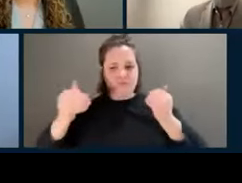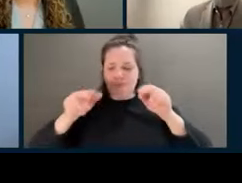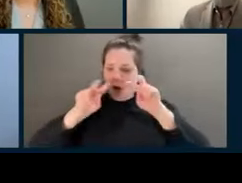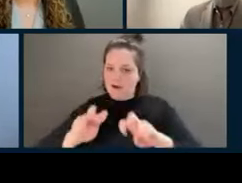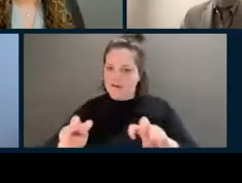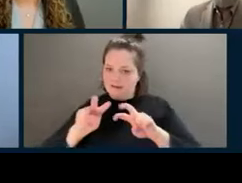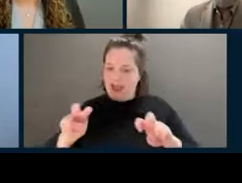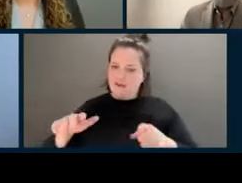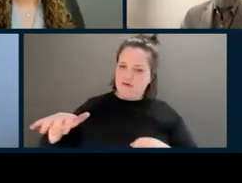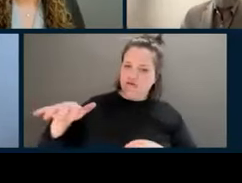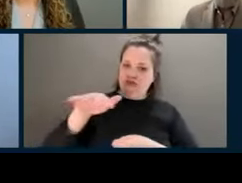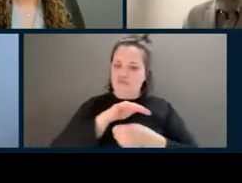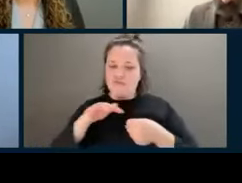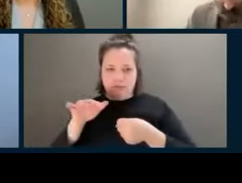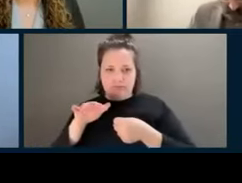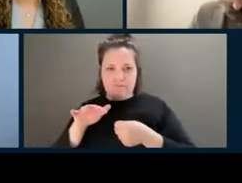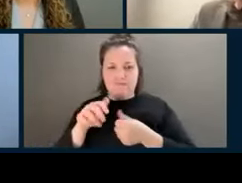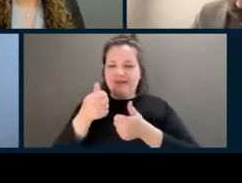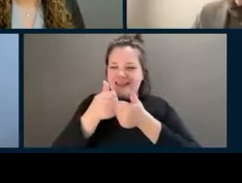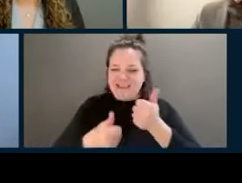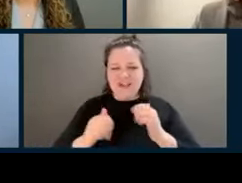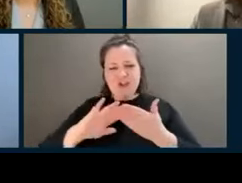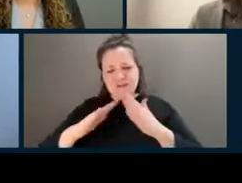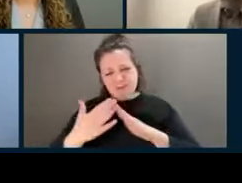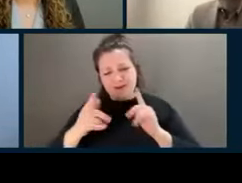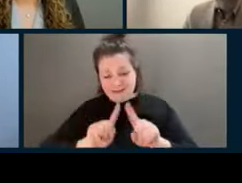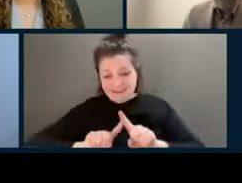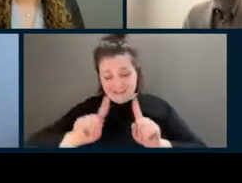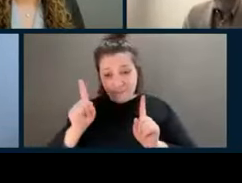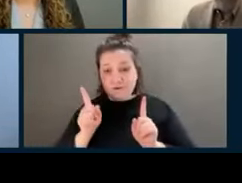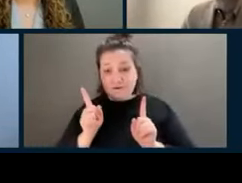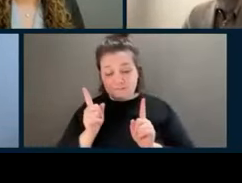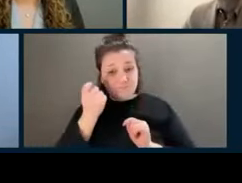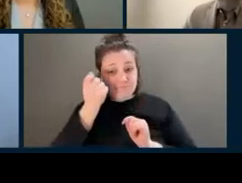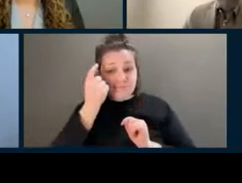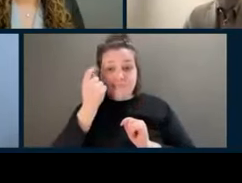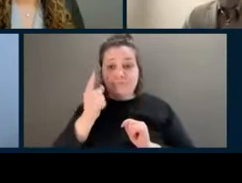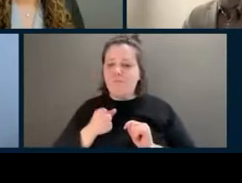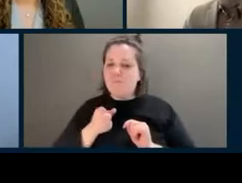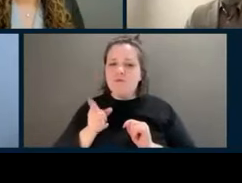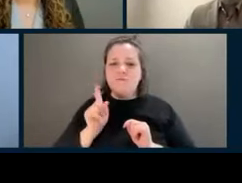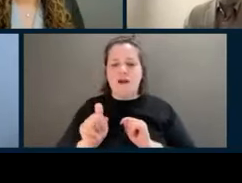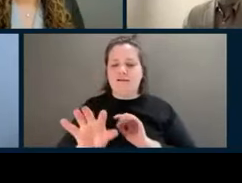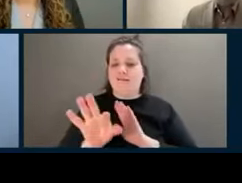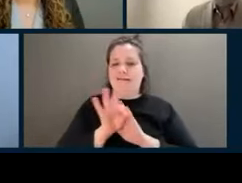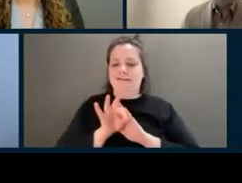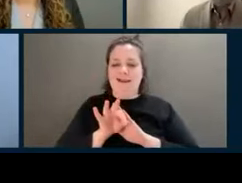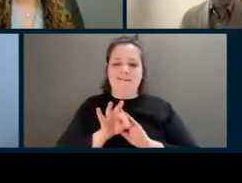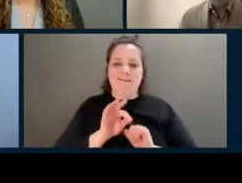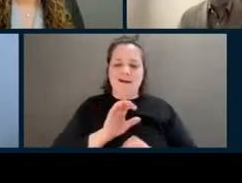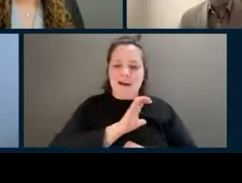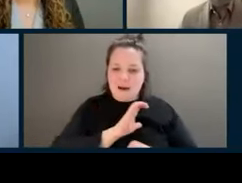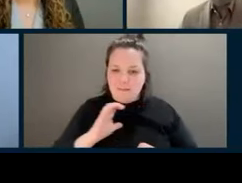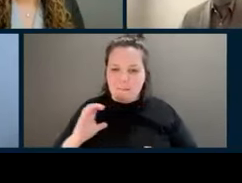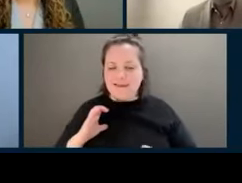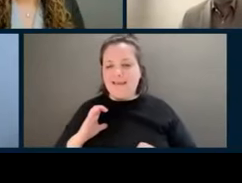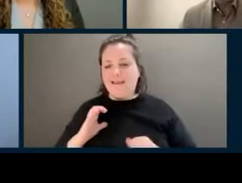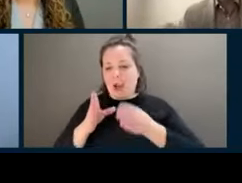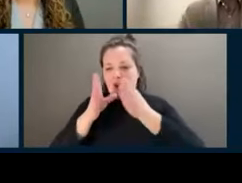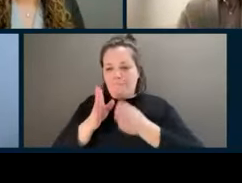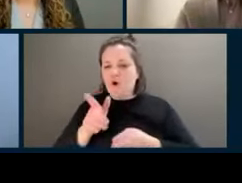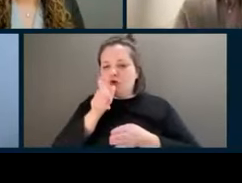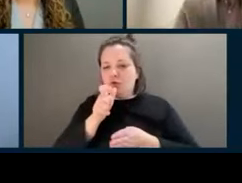every community, like I said earlier, is different, right? You have to appoint a committee and an individual who maybe will oversee the